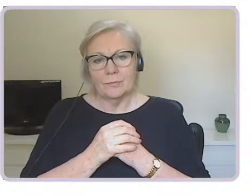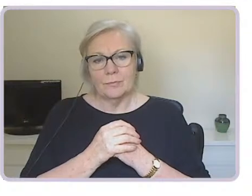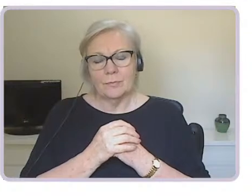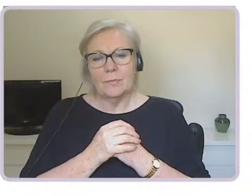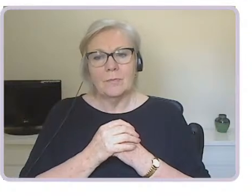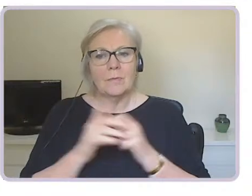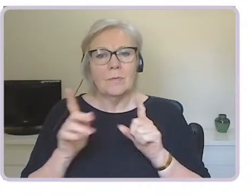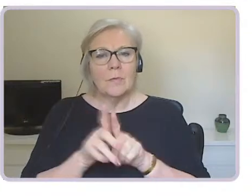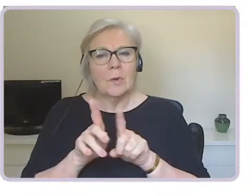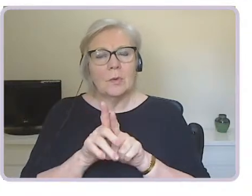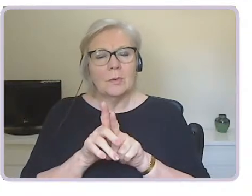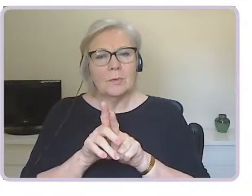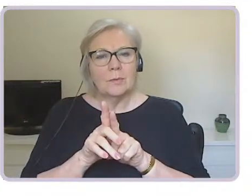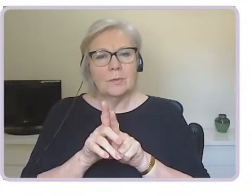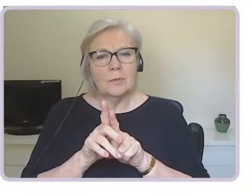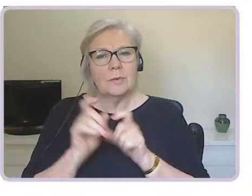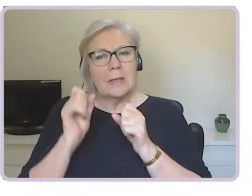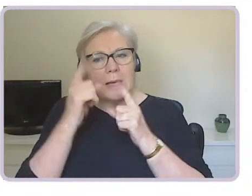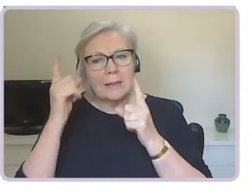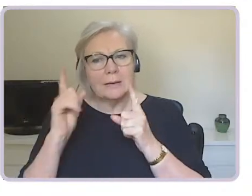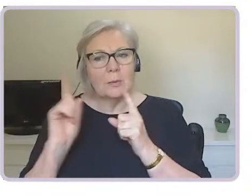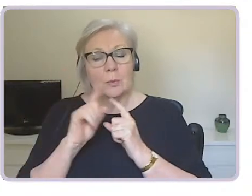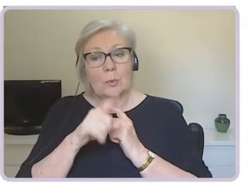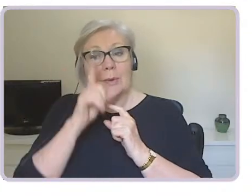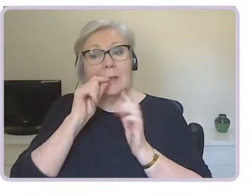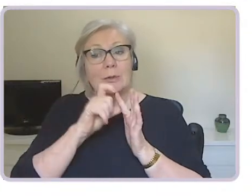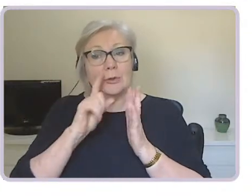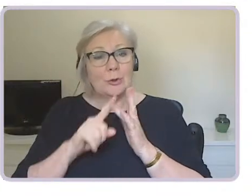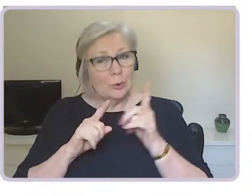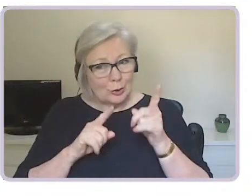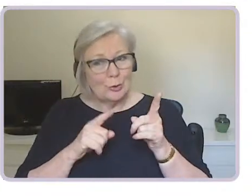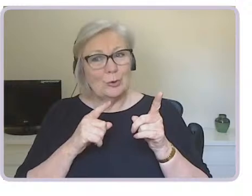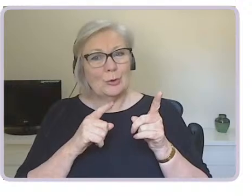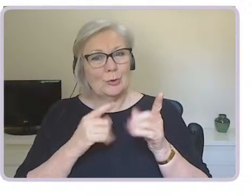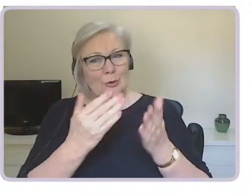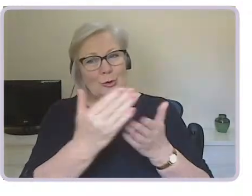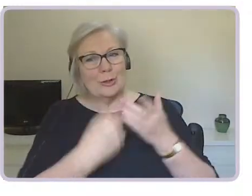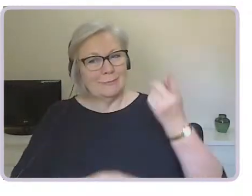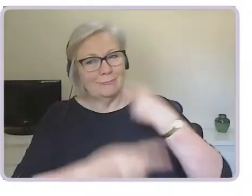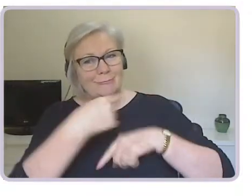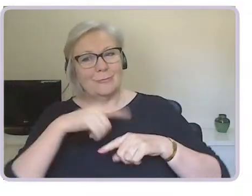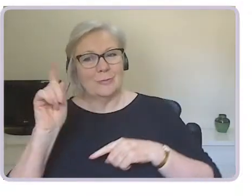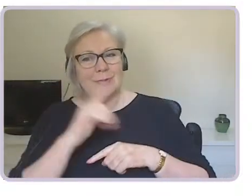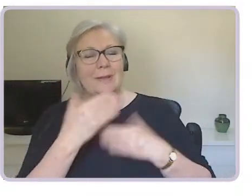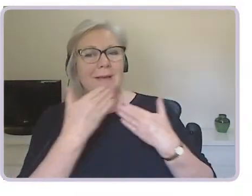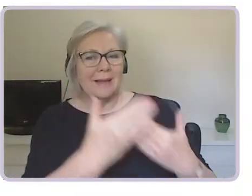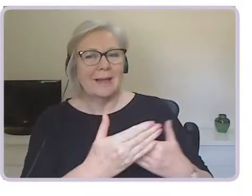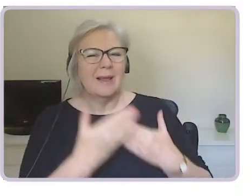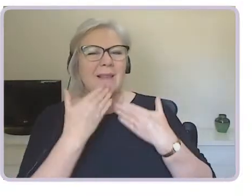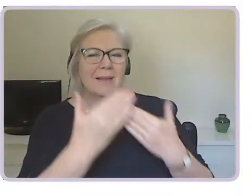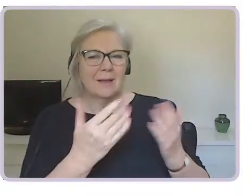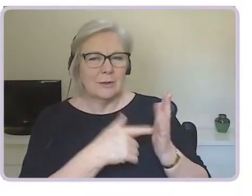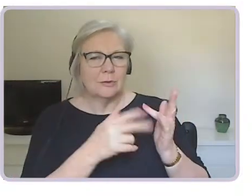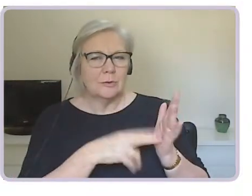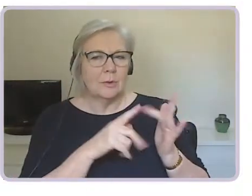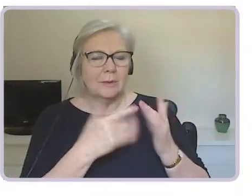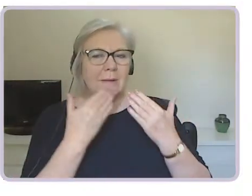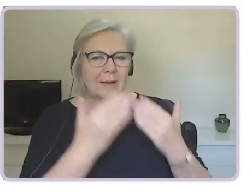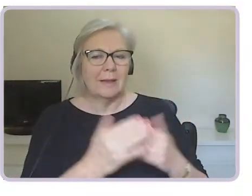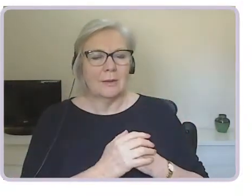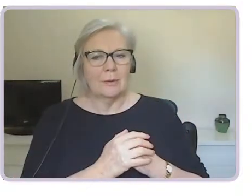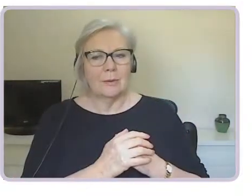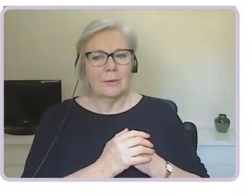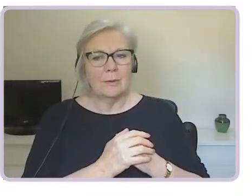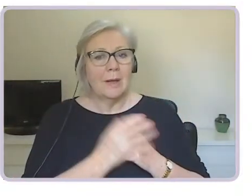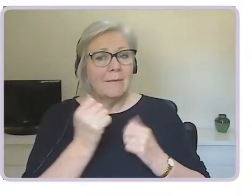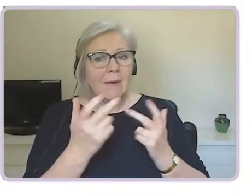I suppose, what you can do, which is what you've shared with us today. So thanks so much. Will there be any